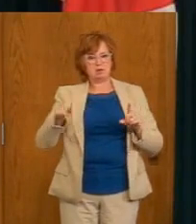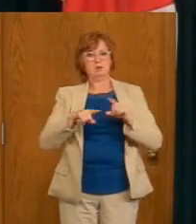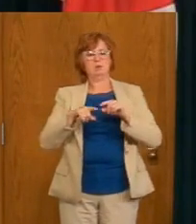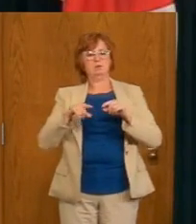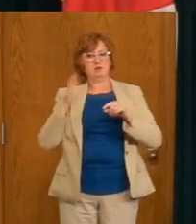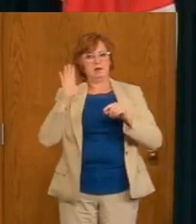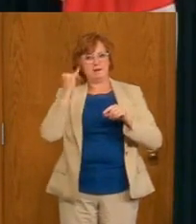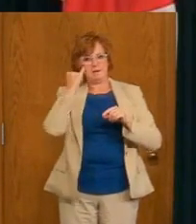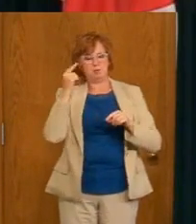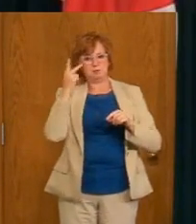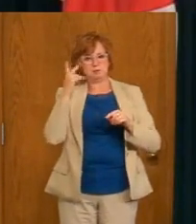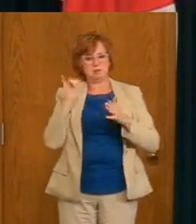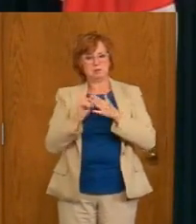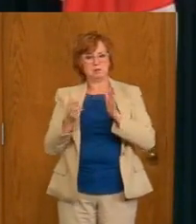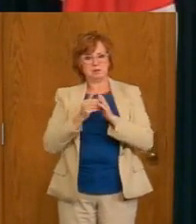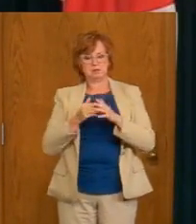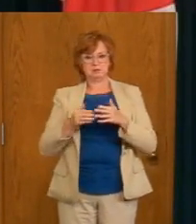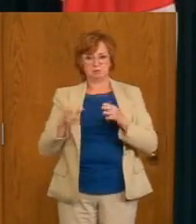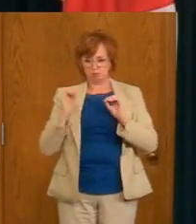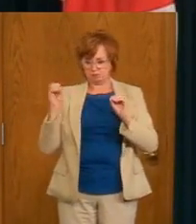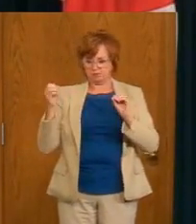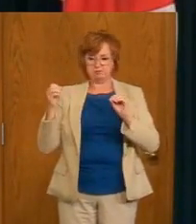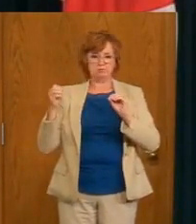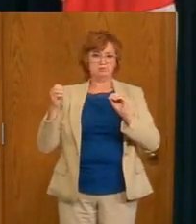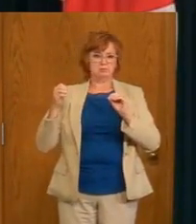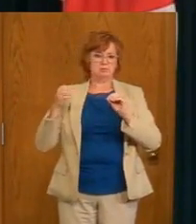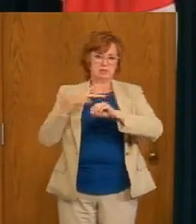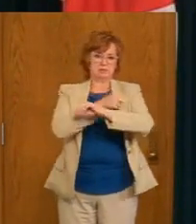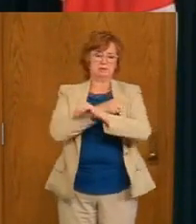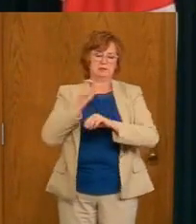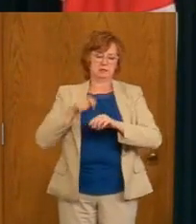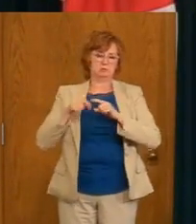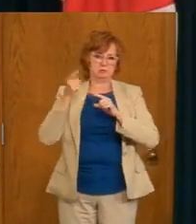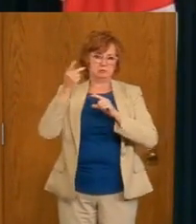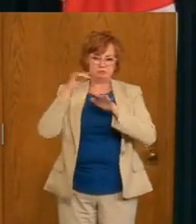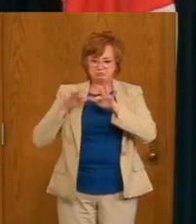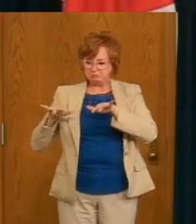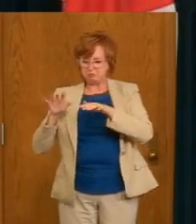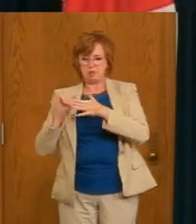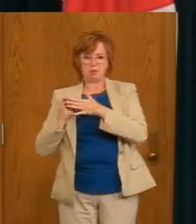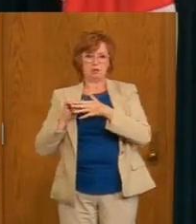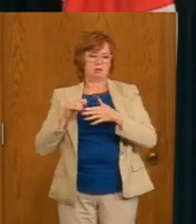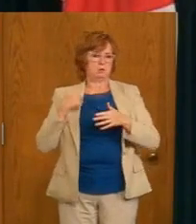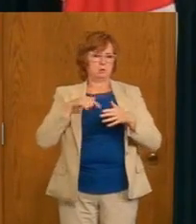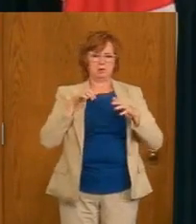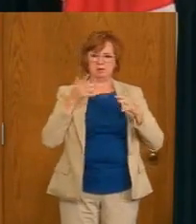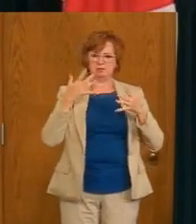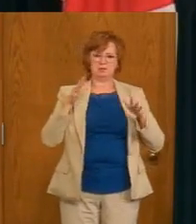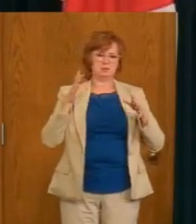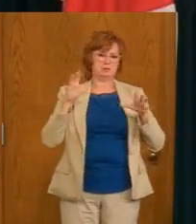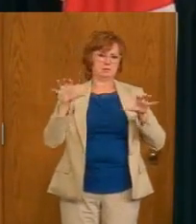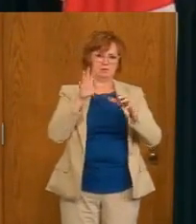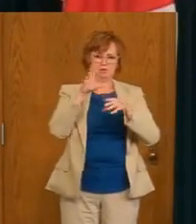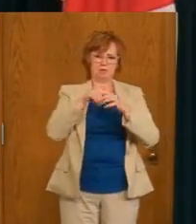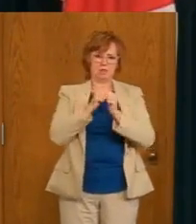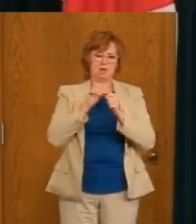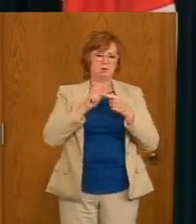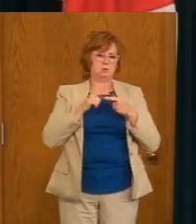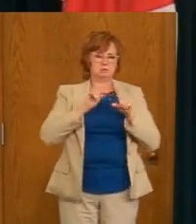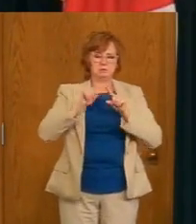move on, and you always find the best time. And in March, in April,